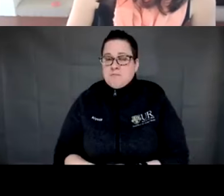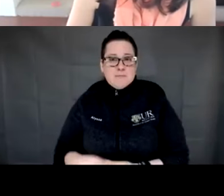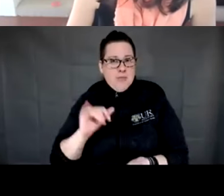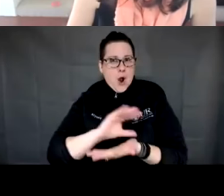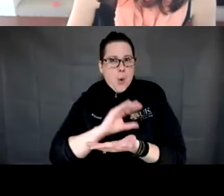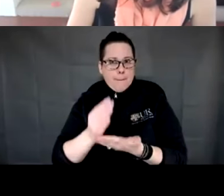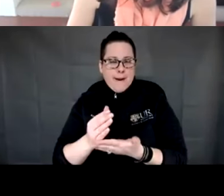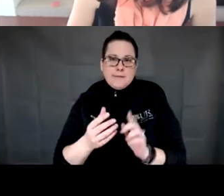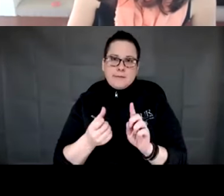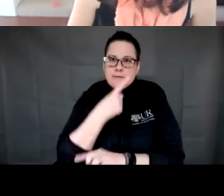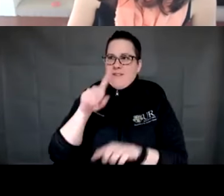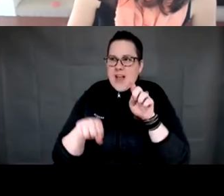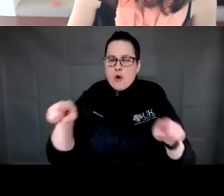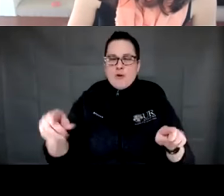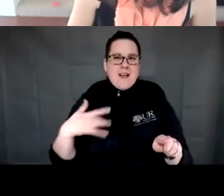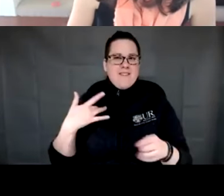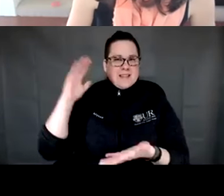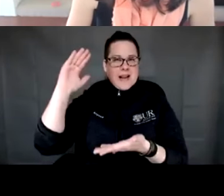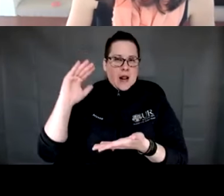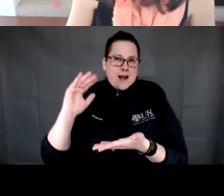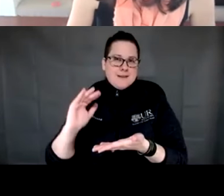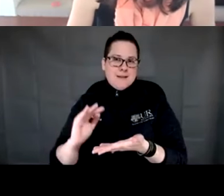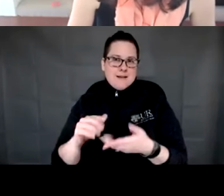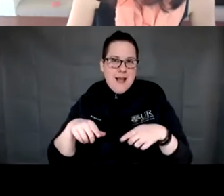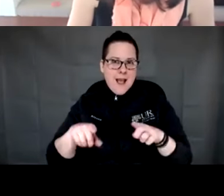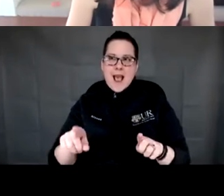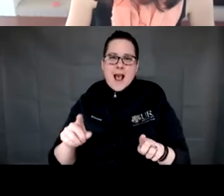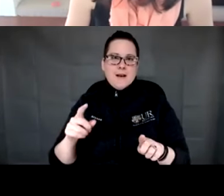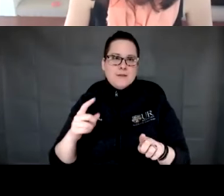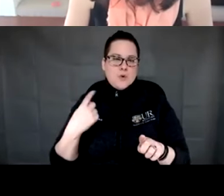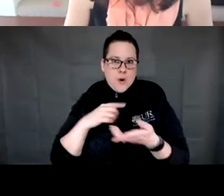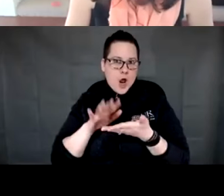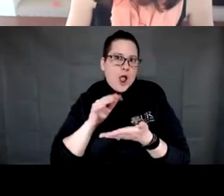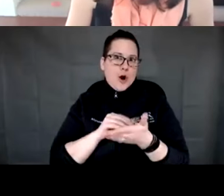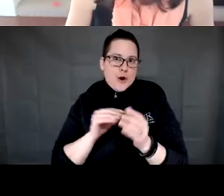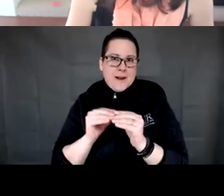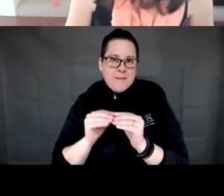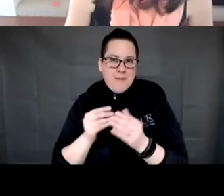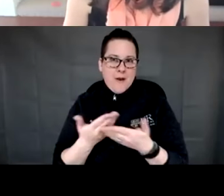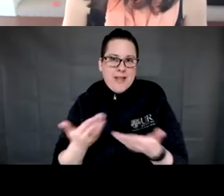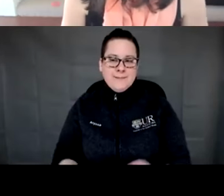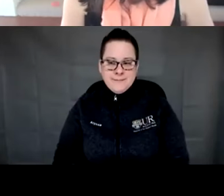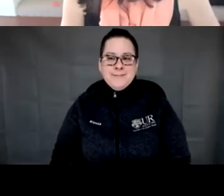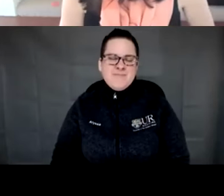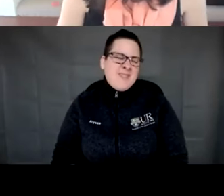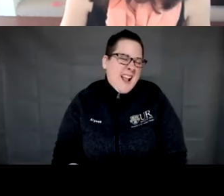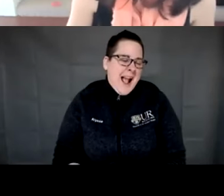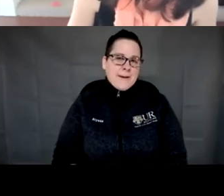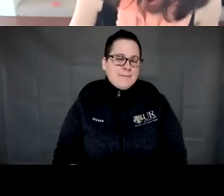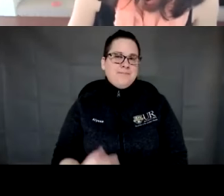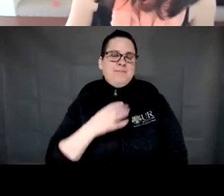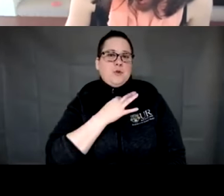stochastic variance, I feel like it's getting smaller and smaller as more and more experiments come in. So yeah, I don't know. I'd